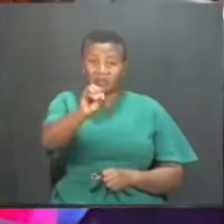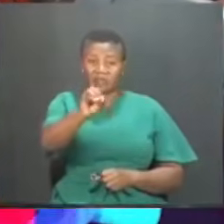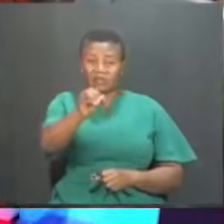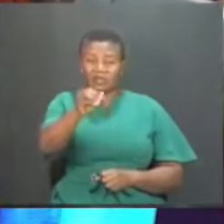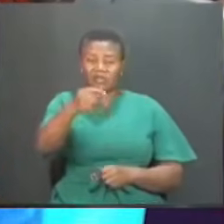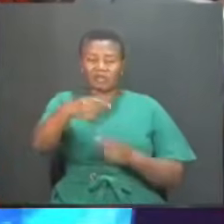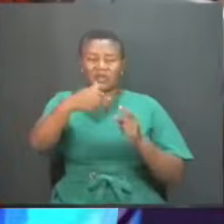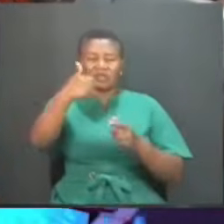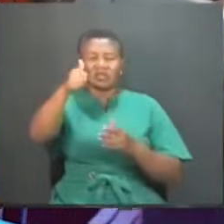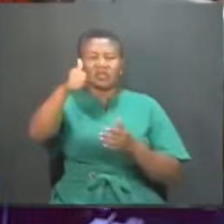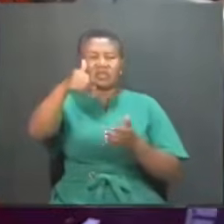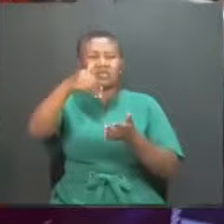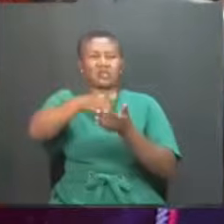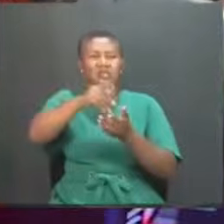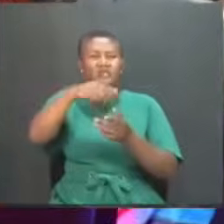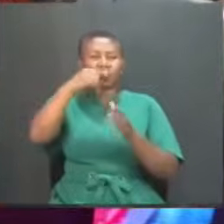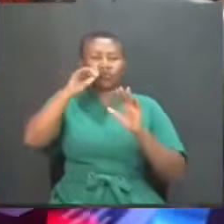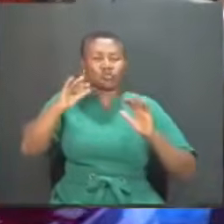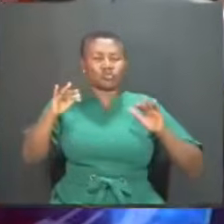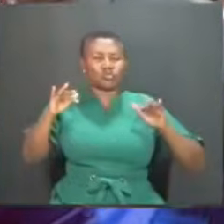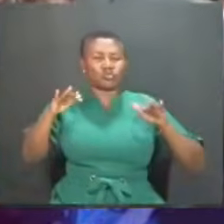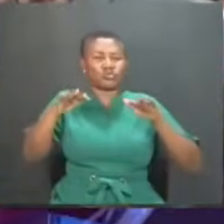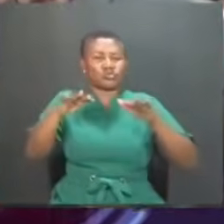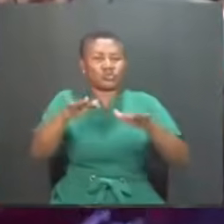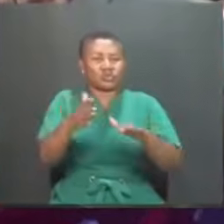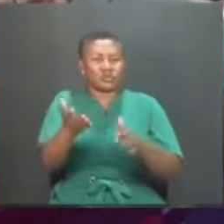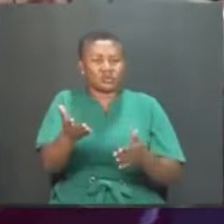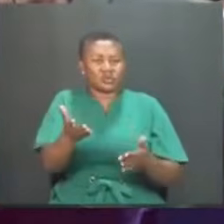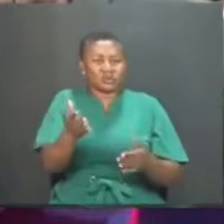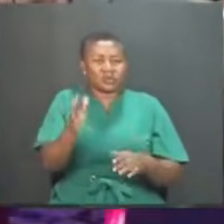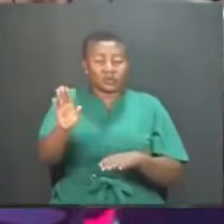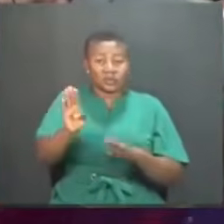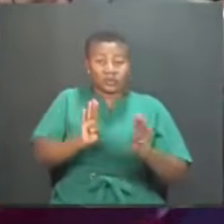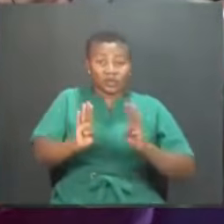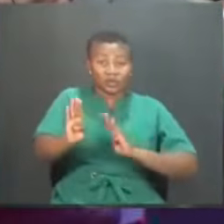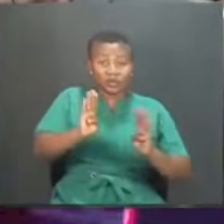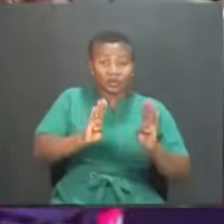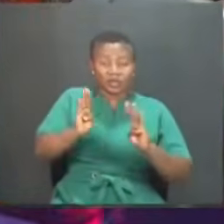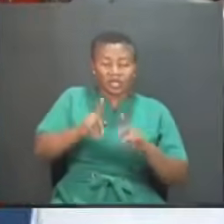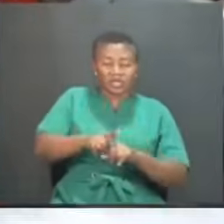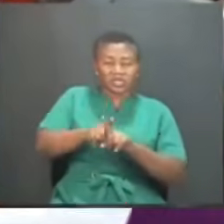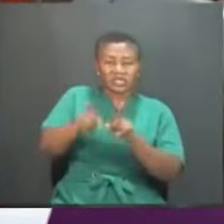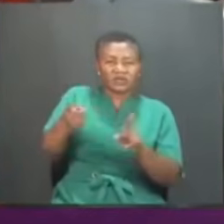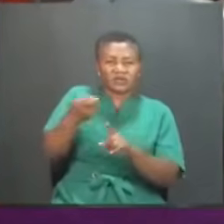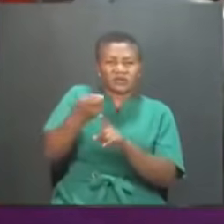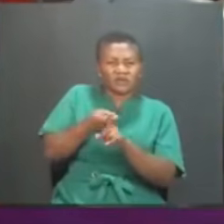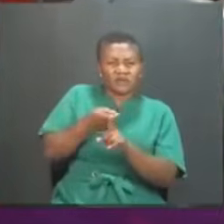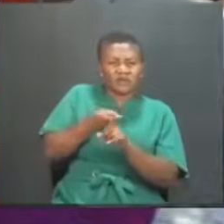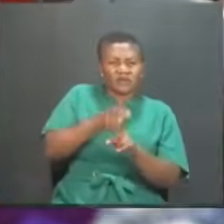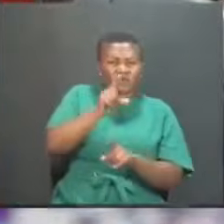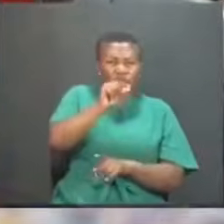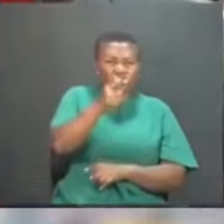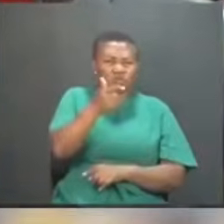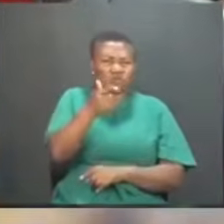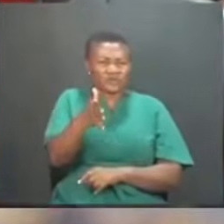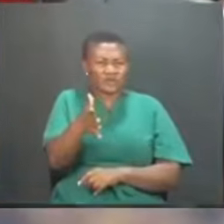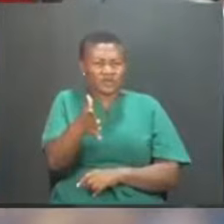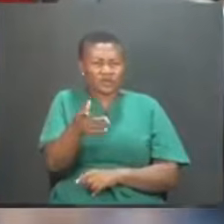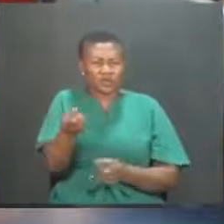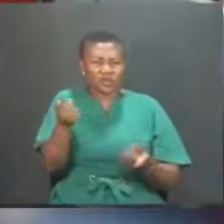recruitment, and there are other opportunities available, their behavior would definitely be different from 2025, when you have